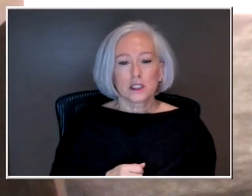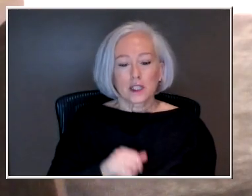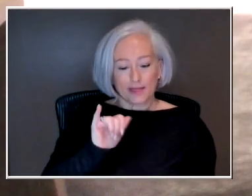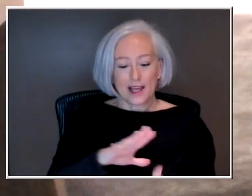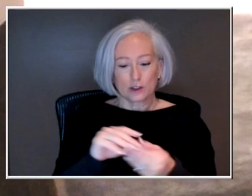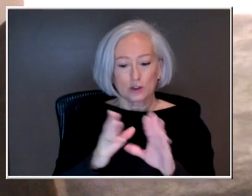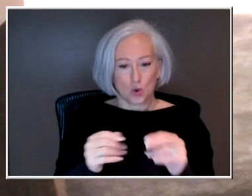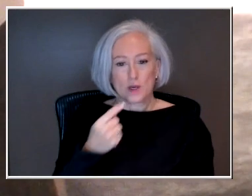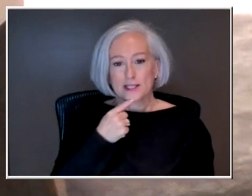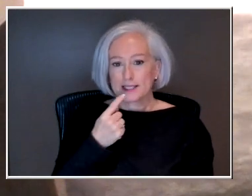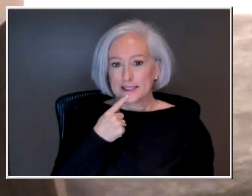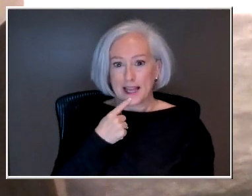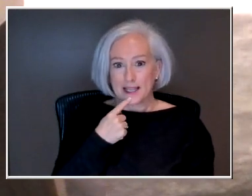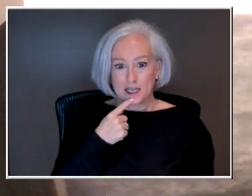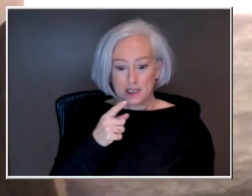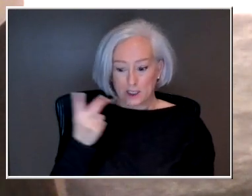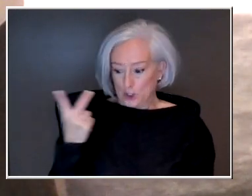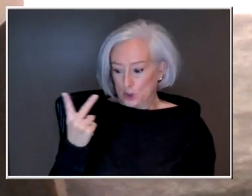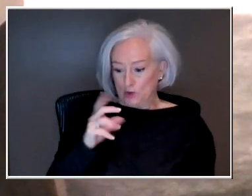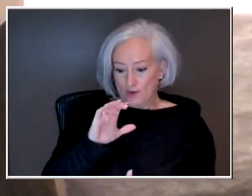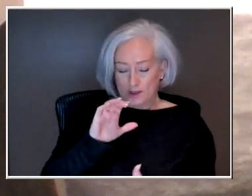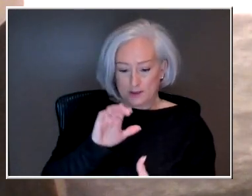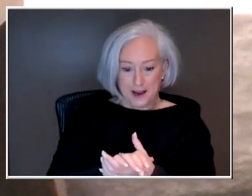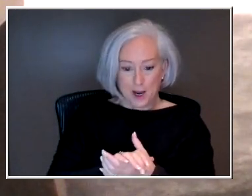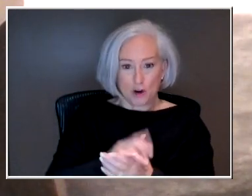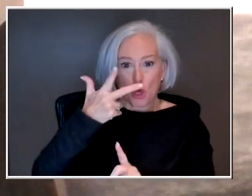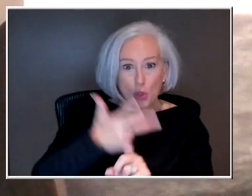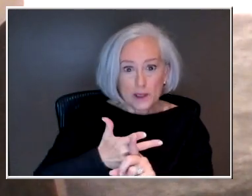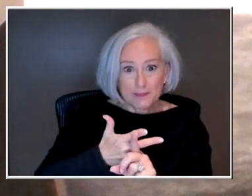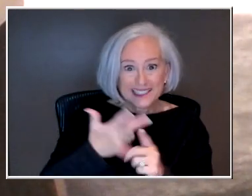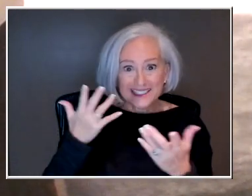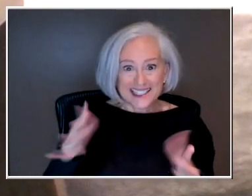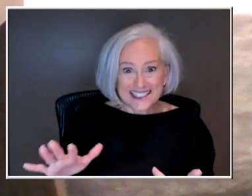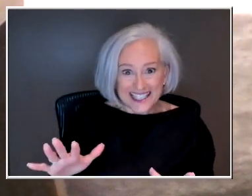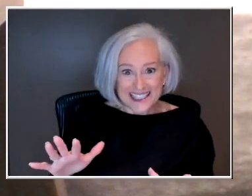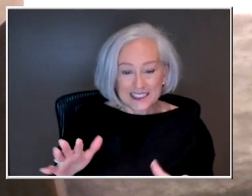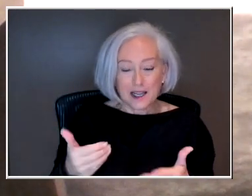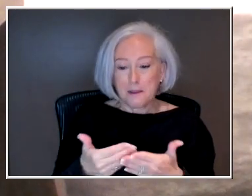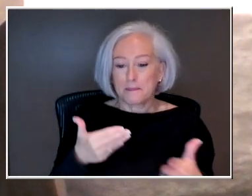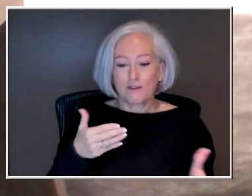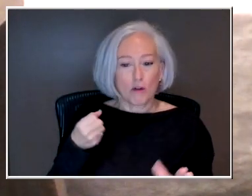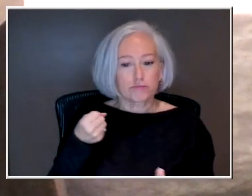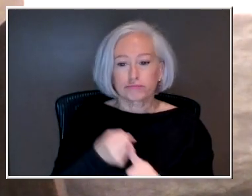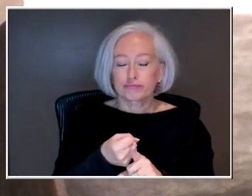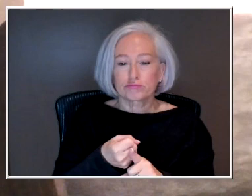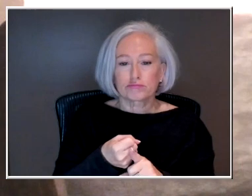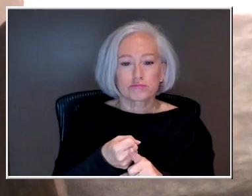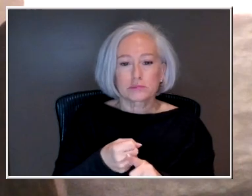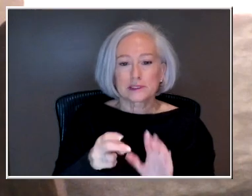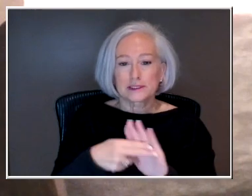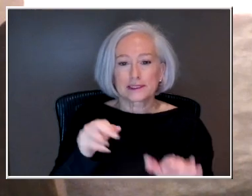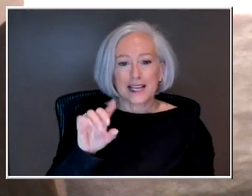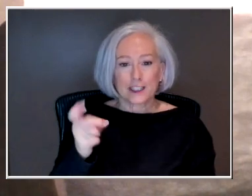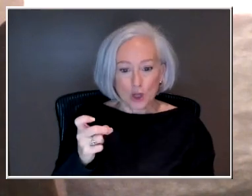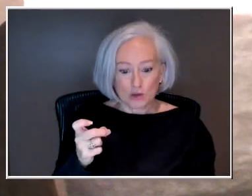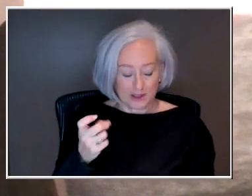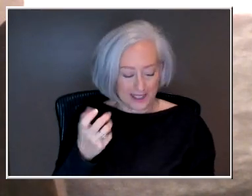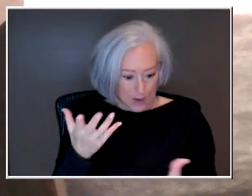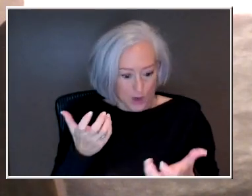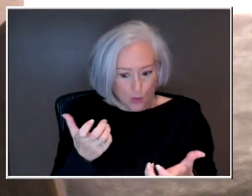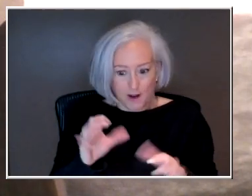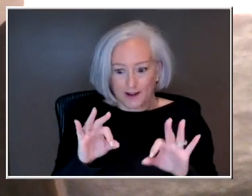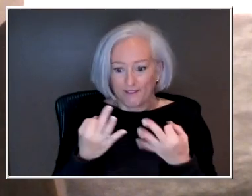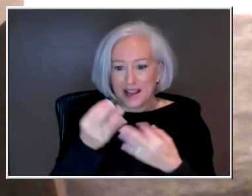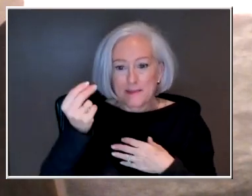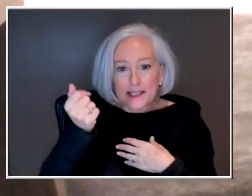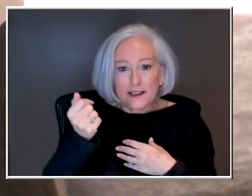said, we'd only been married for 3 months. We really, we wanted to start a family right away. And so that was probably the